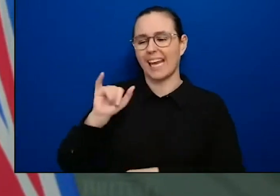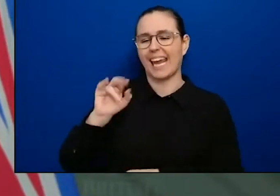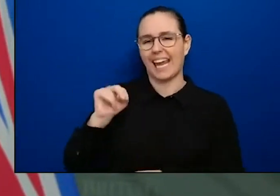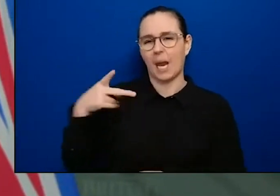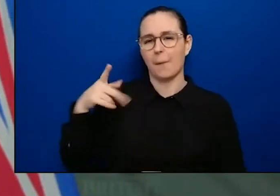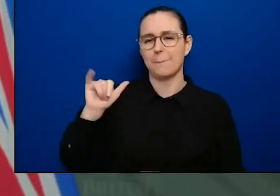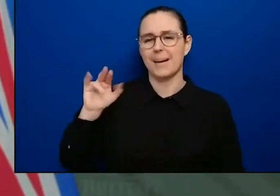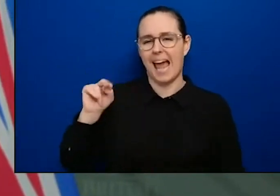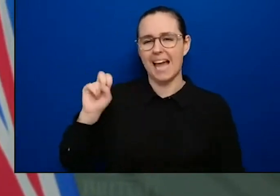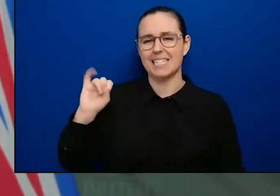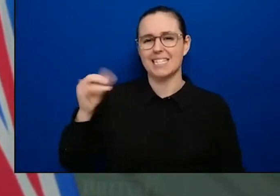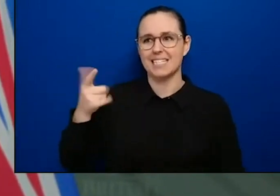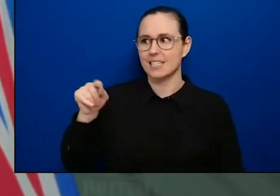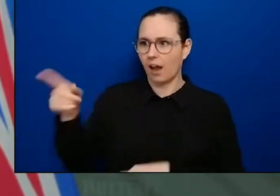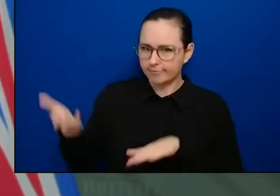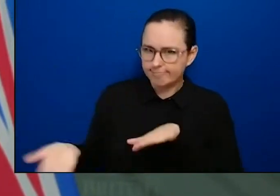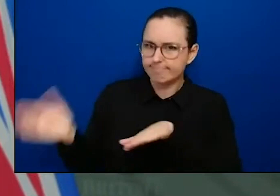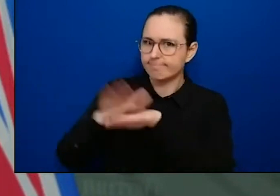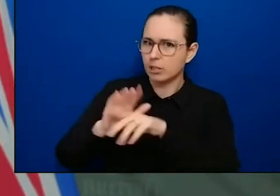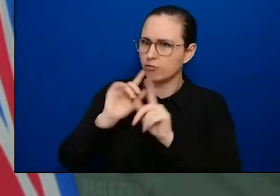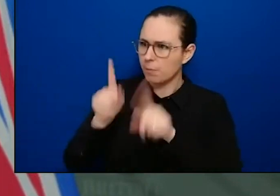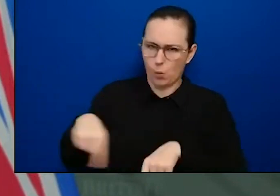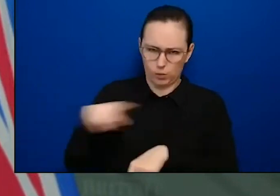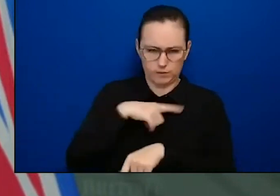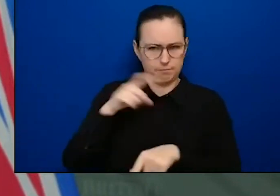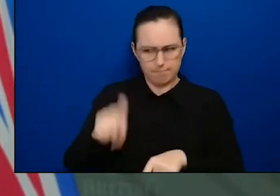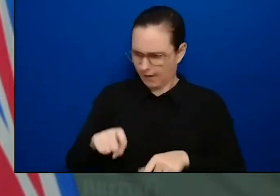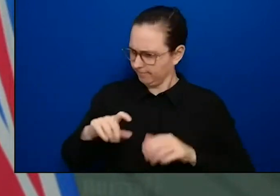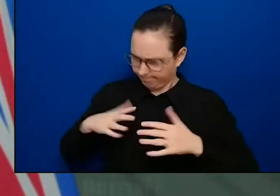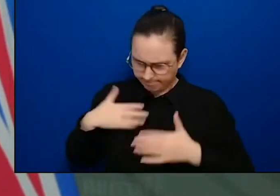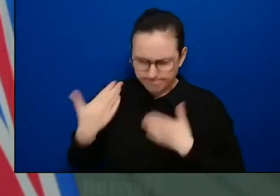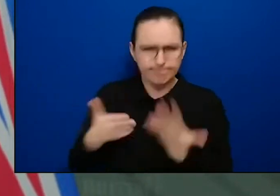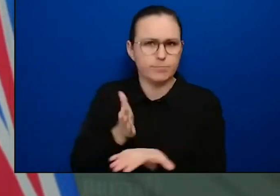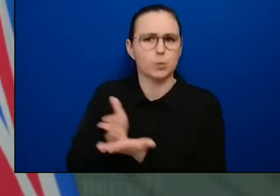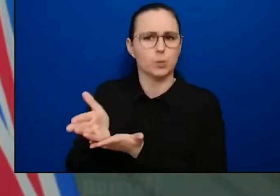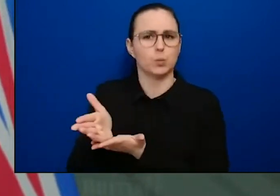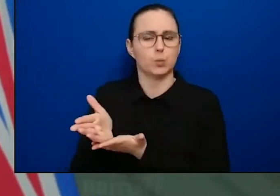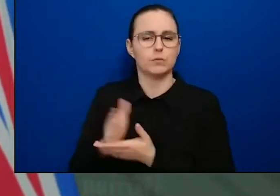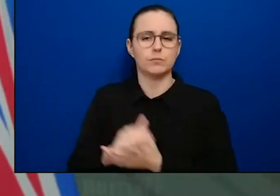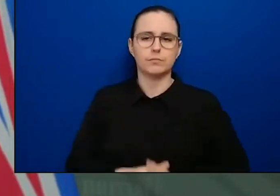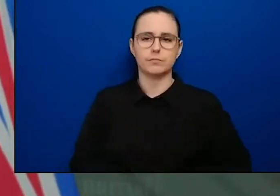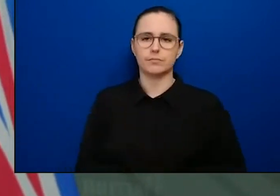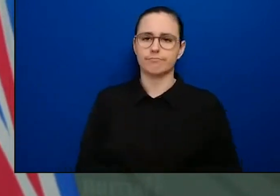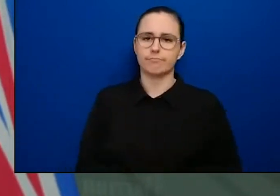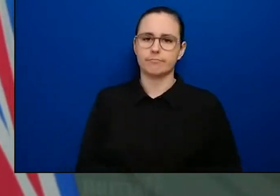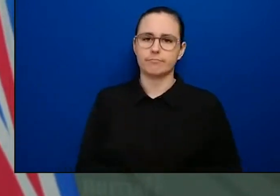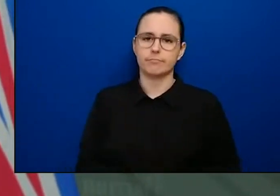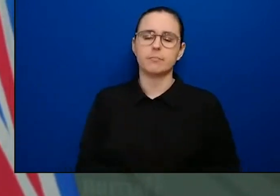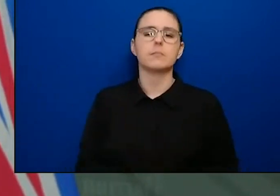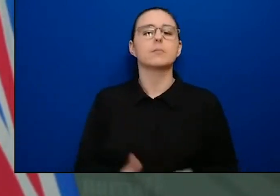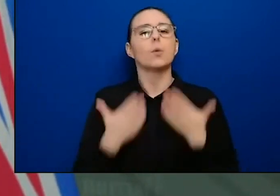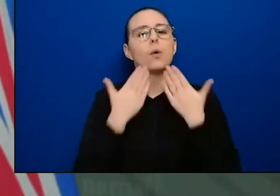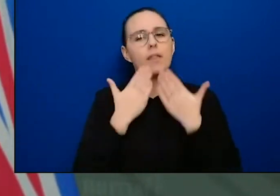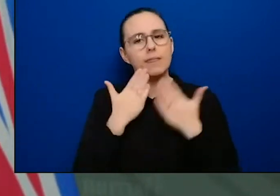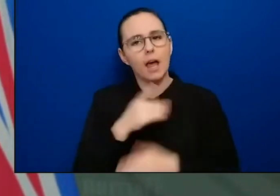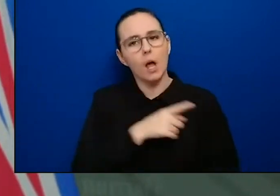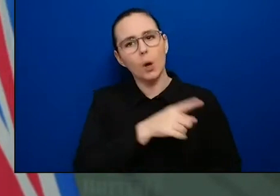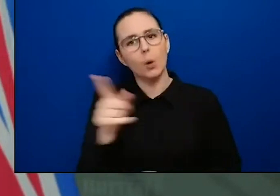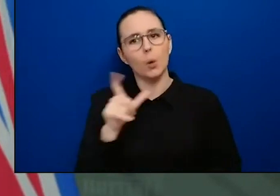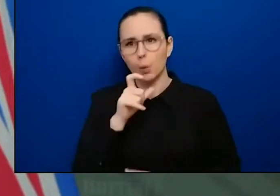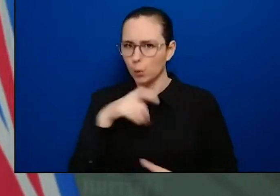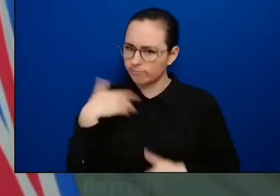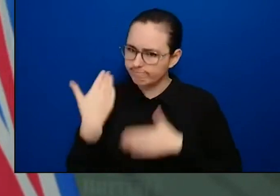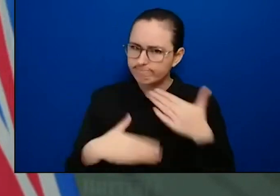need them show us achievement that adds to our appreciation of welcome moments and lessens the weight of those that challenge us. It simply